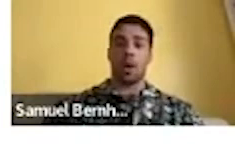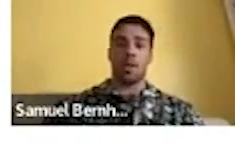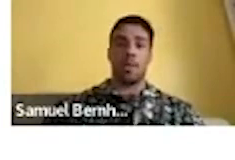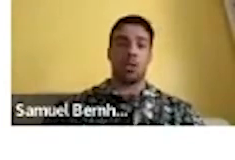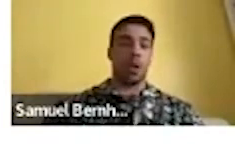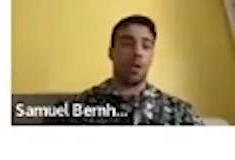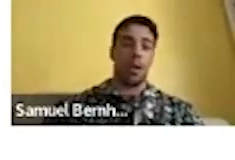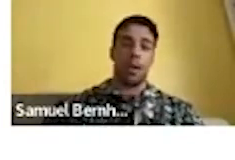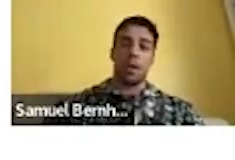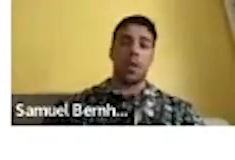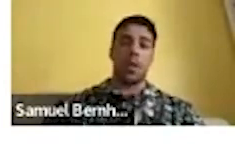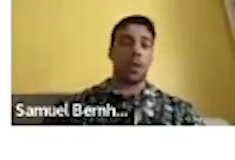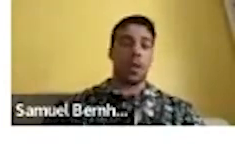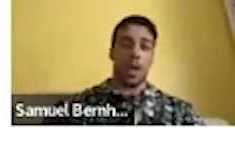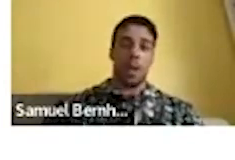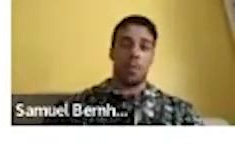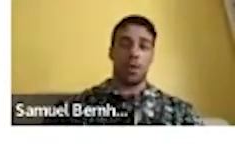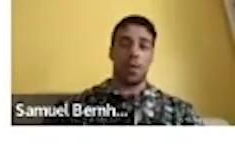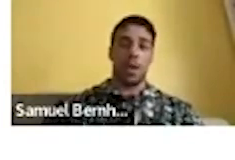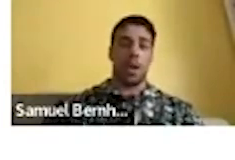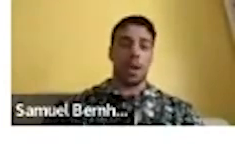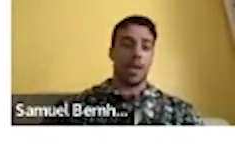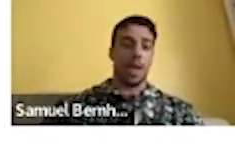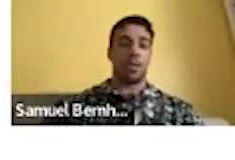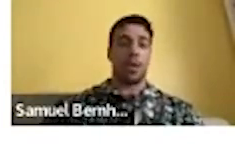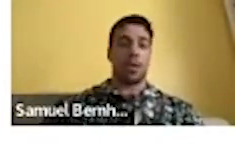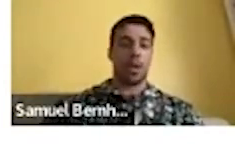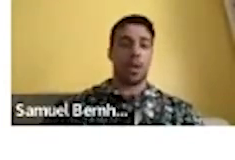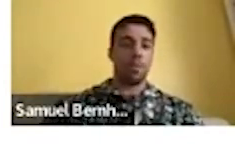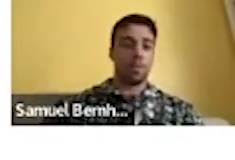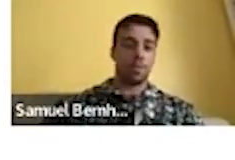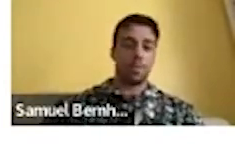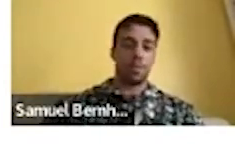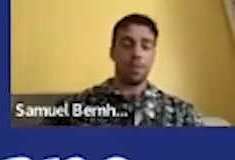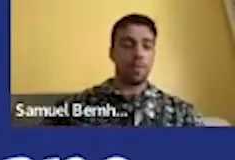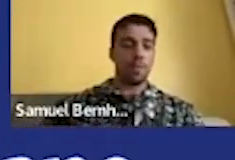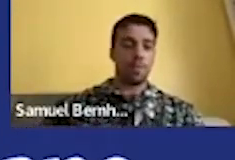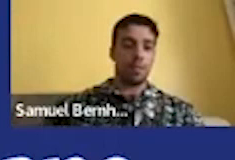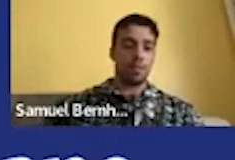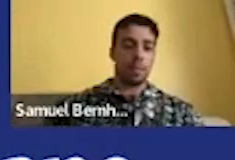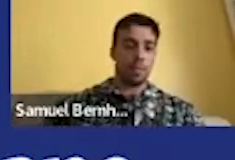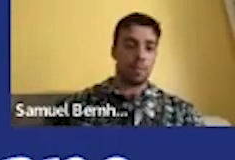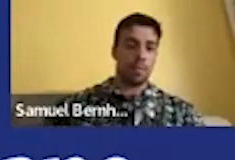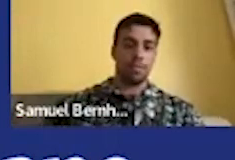cool work in her time at Jordan. So this year's AP Student of the Year is Asha Coltrane.